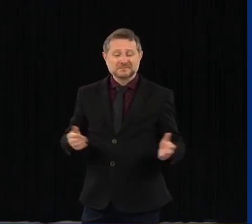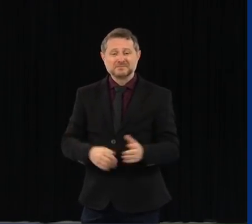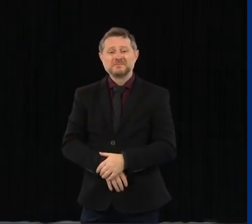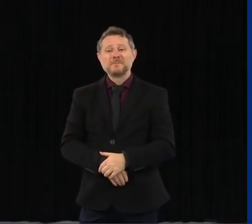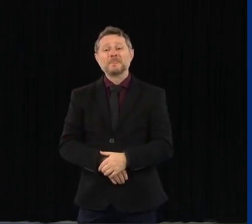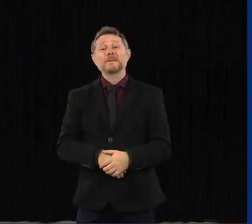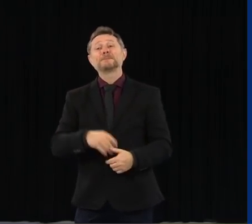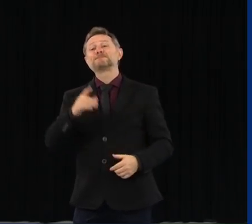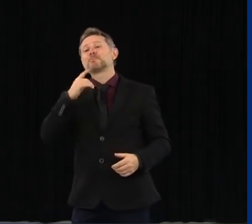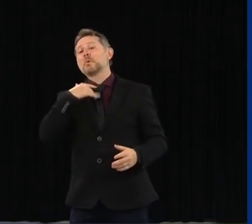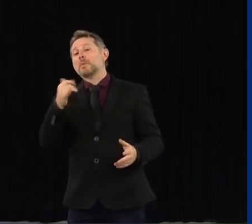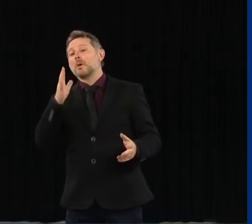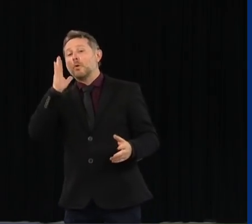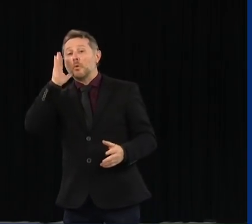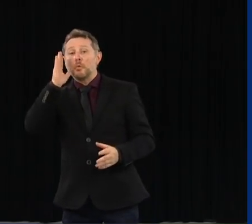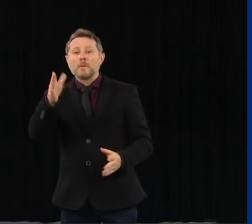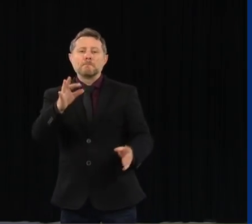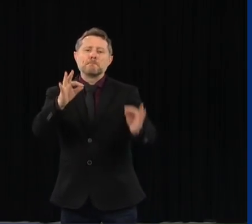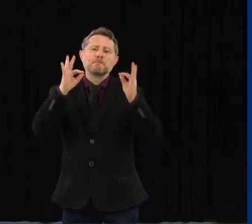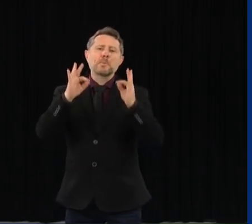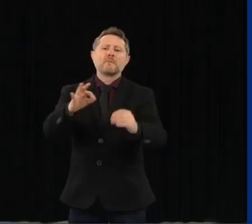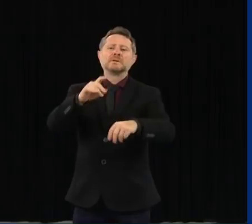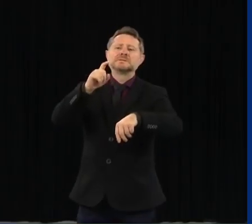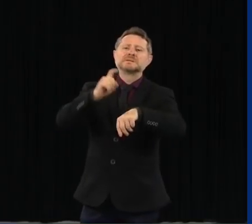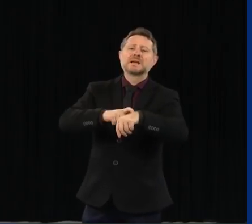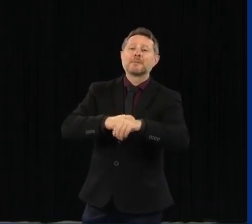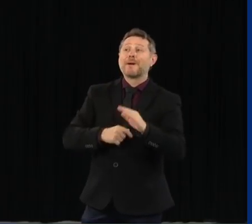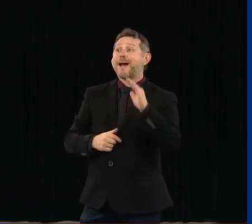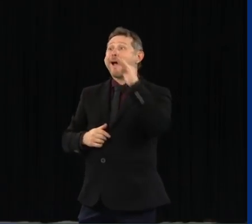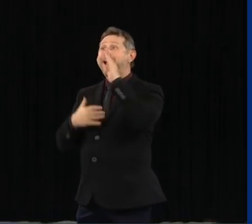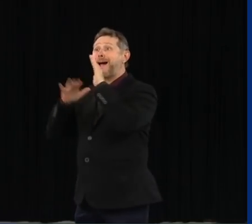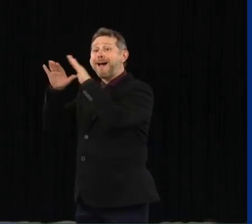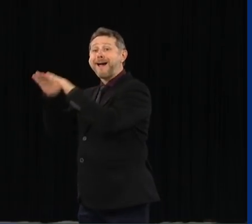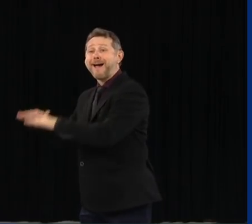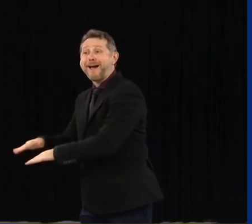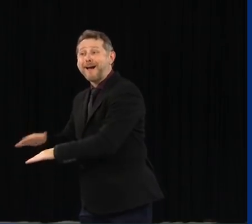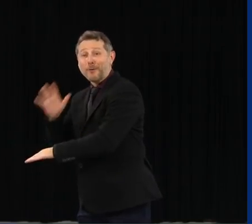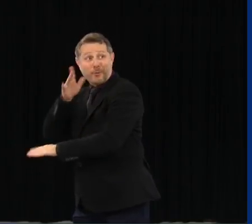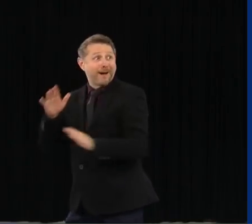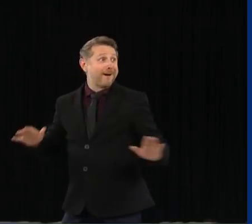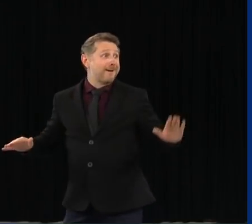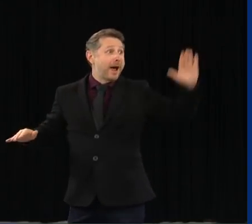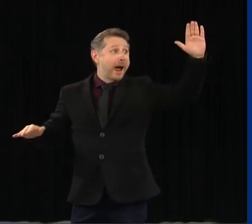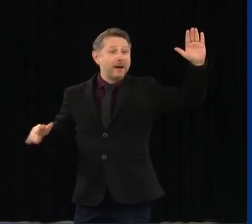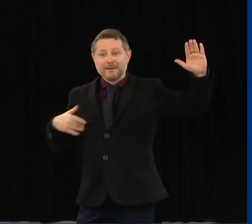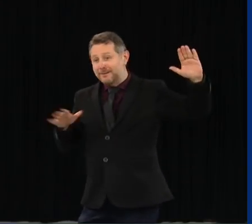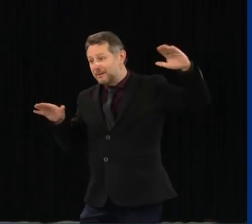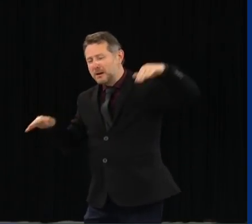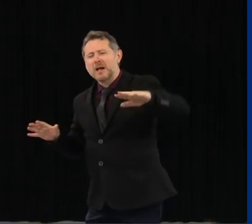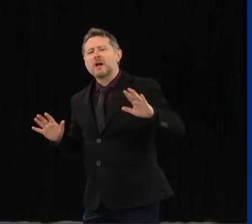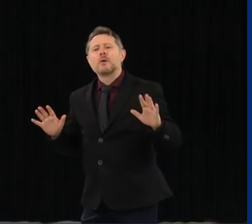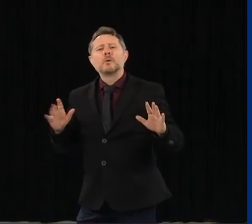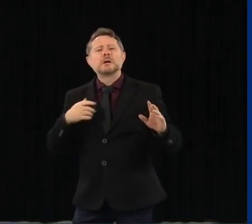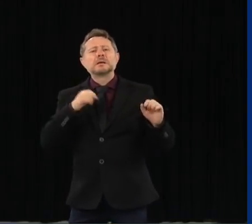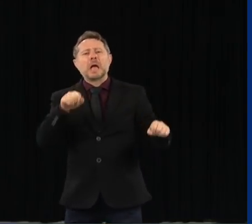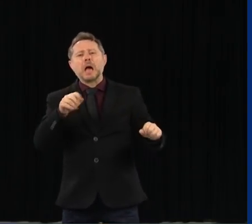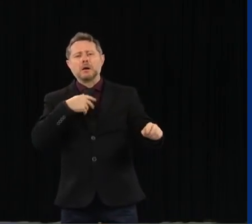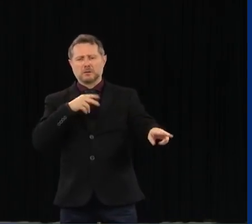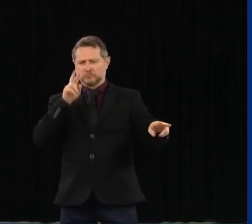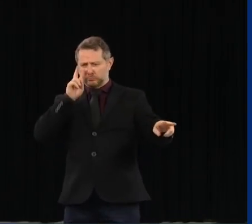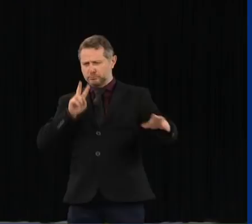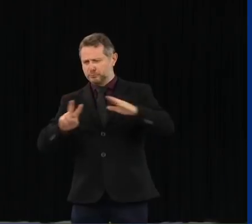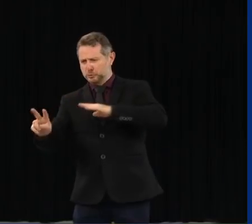perfect sequential timing, but if you look at the projected curves, when it's going to hit Michigan, when it's going to